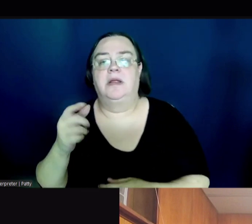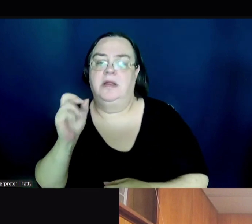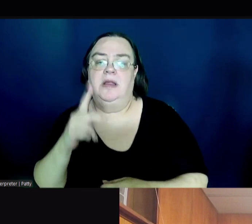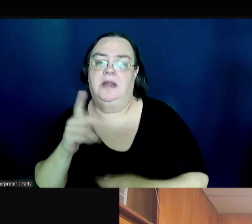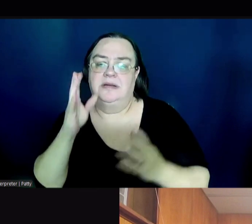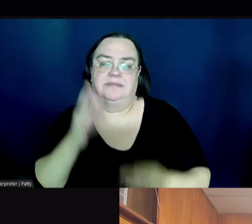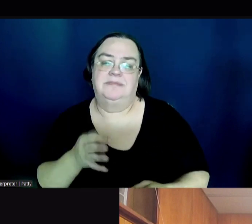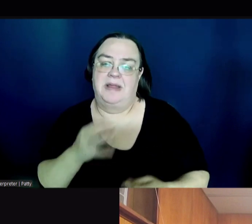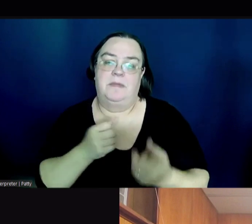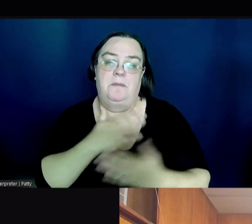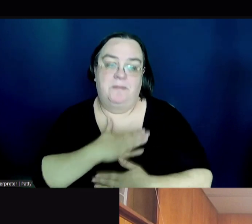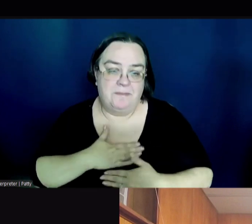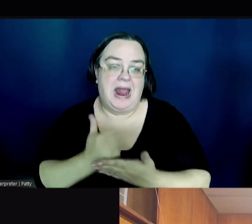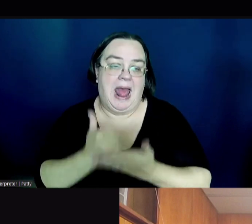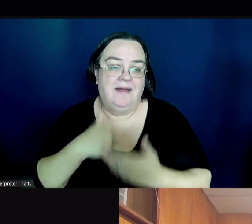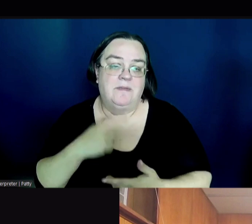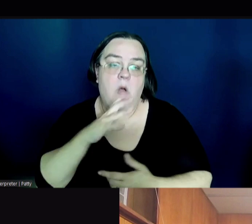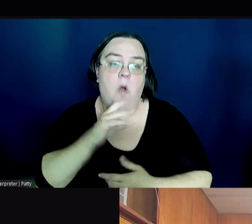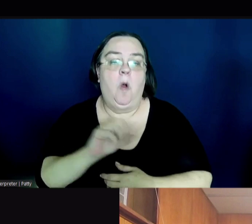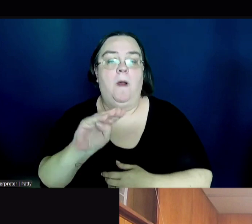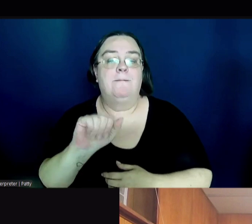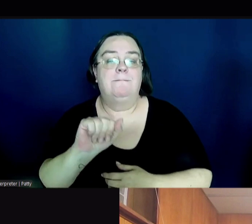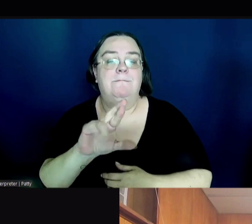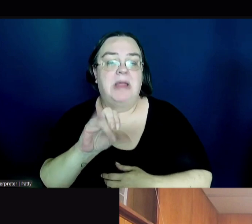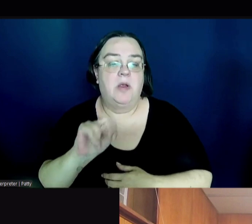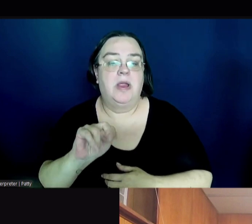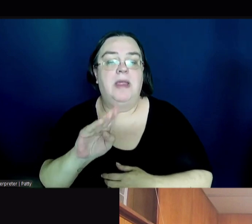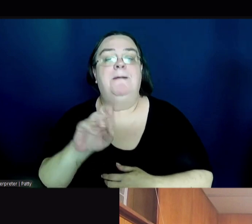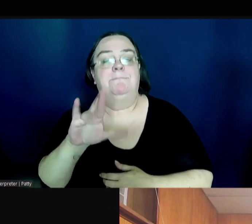are benefiting from a community, I want to make sure they're pouring back into the community.